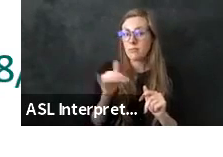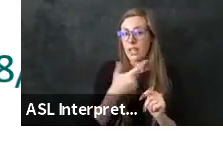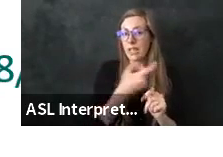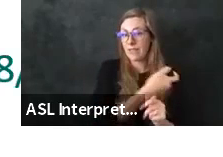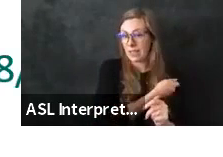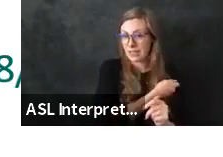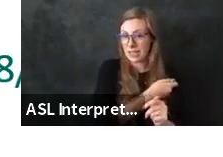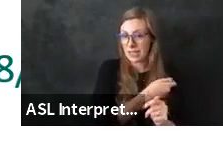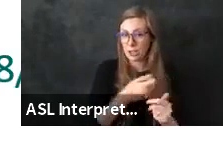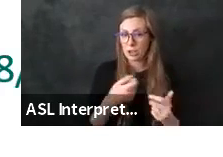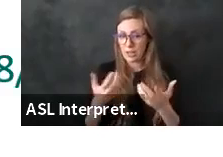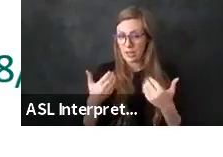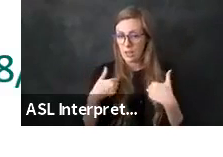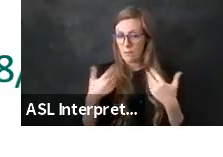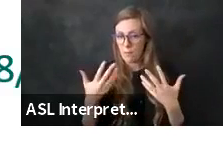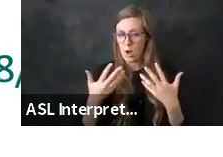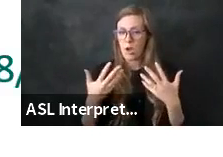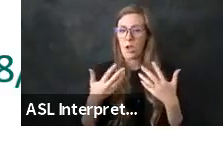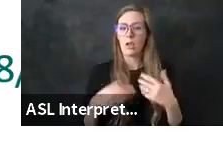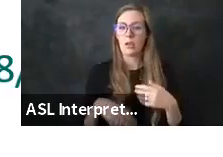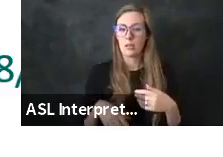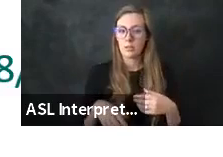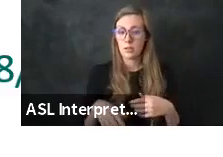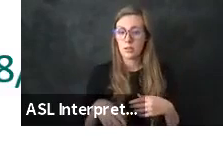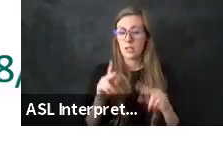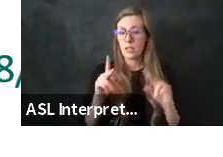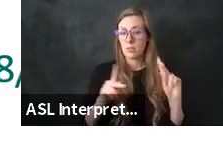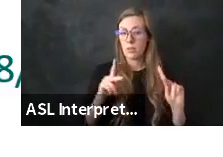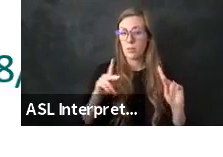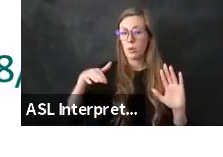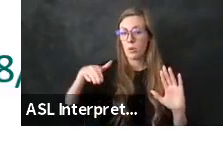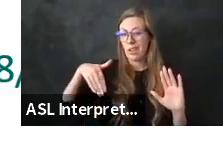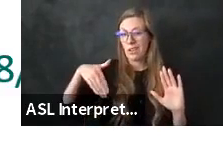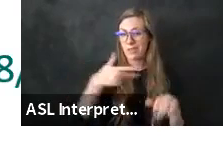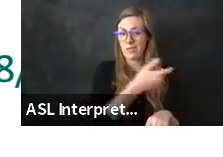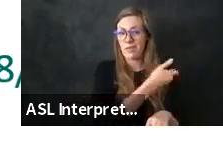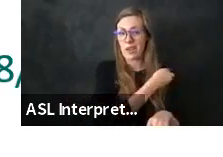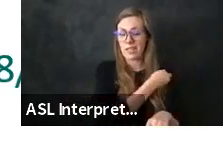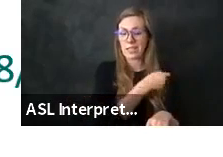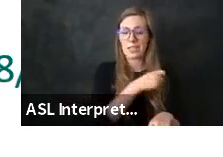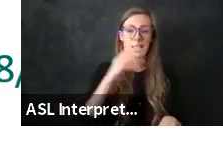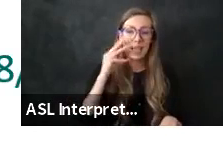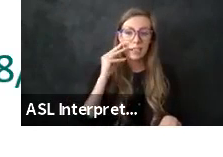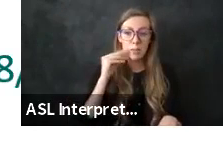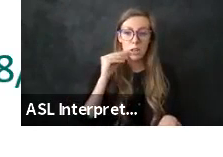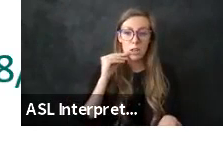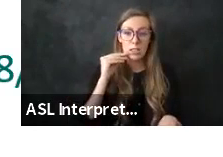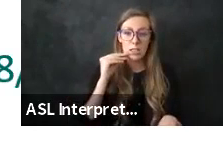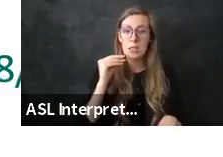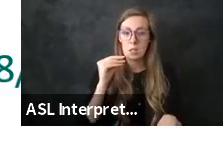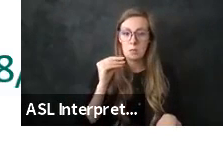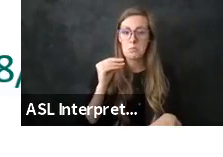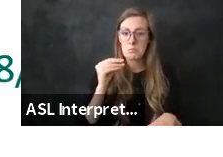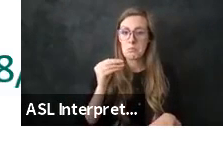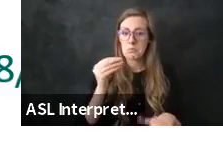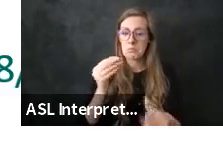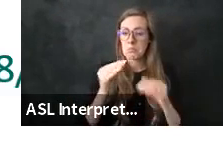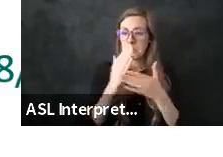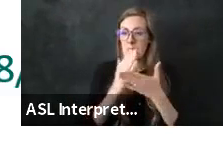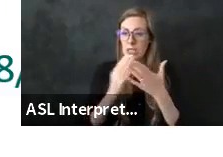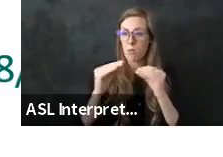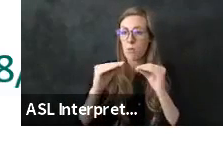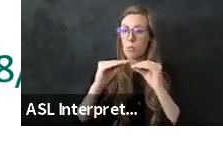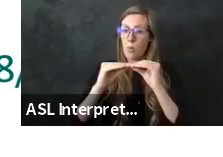status, we see that the unvaccinated population is experiencing a disproportionate number of the